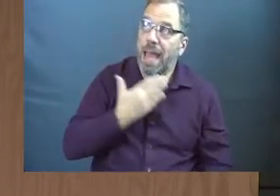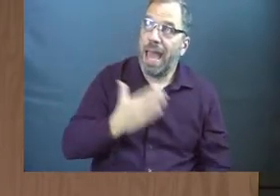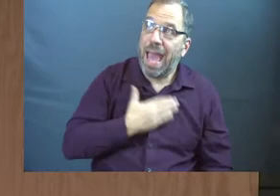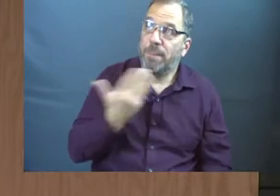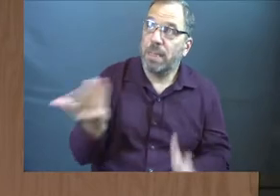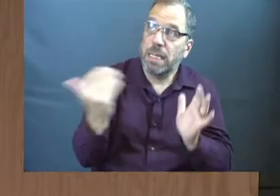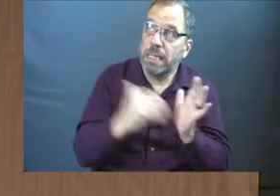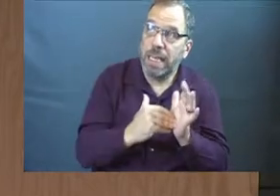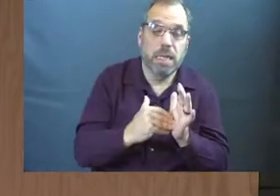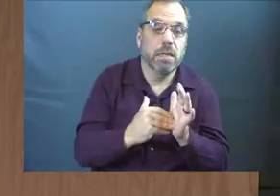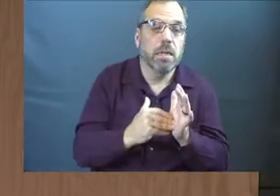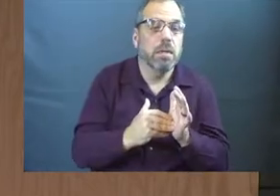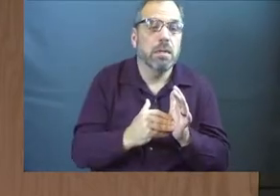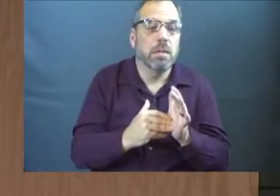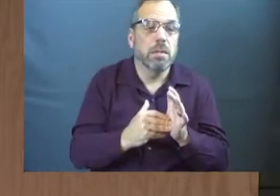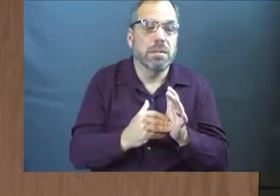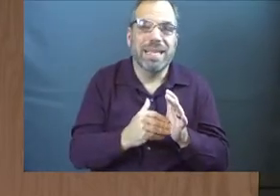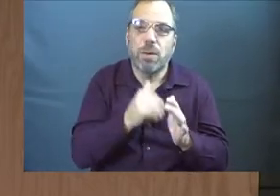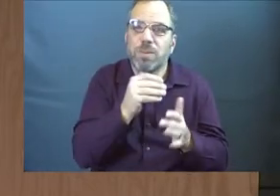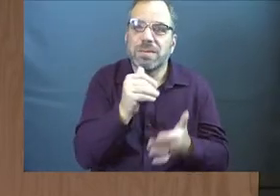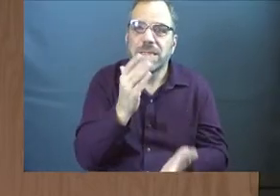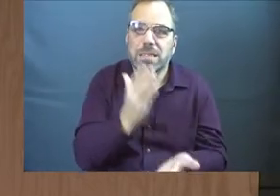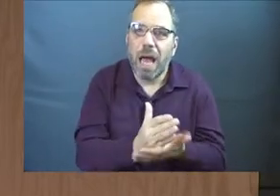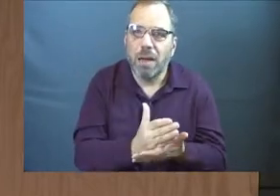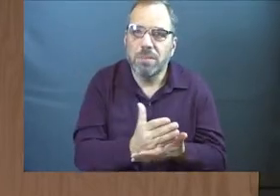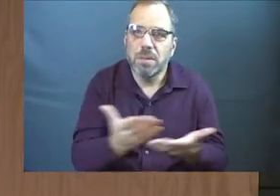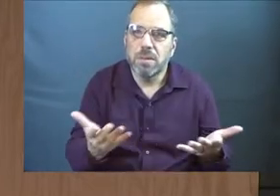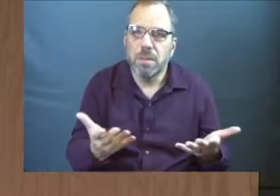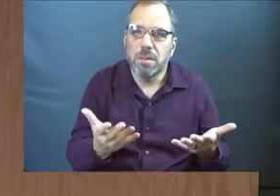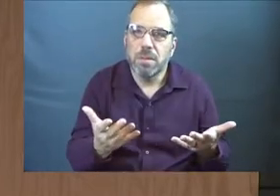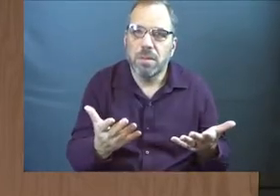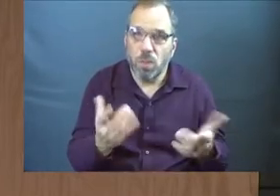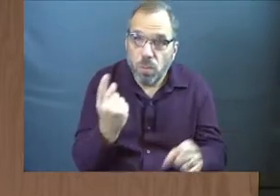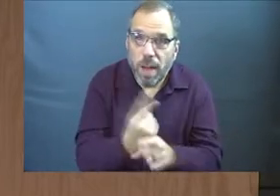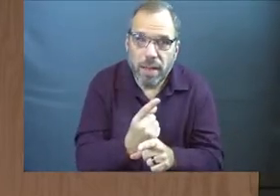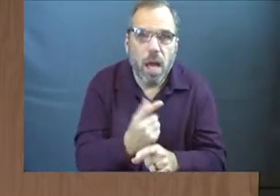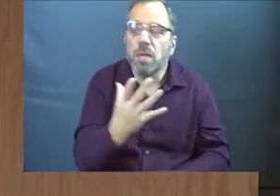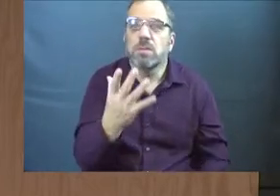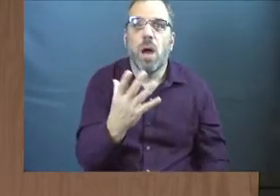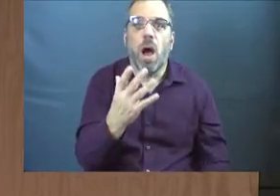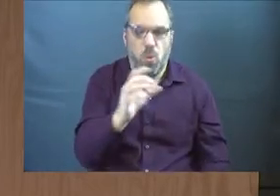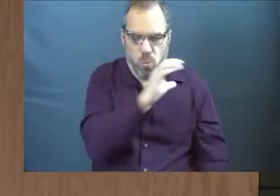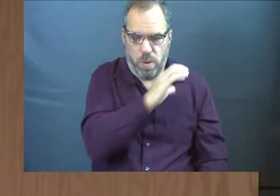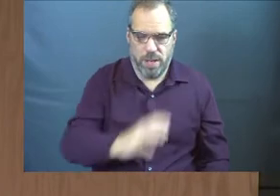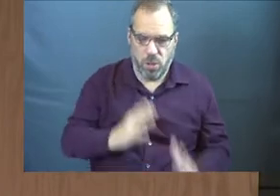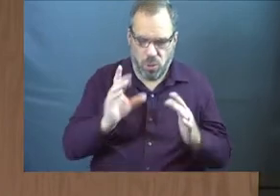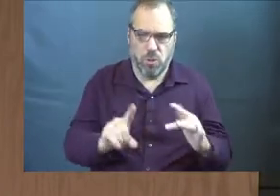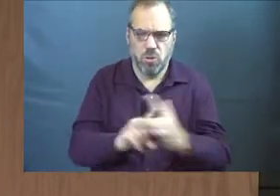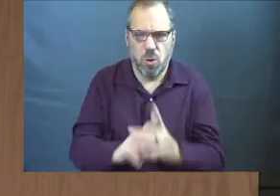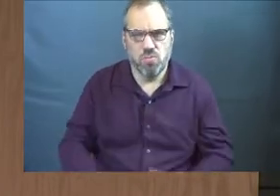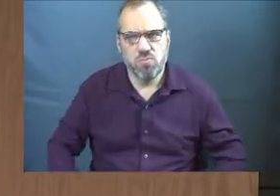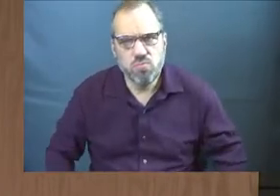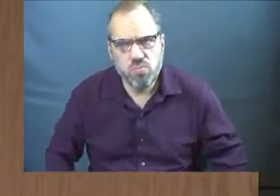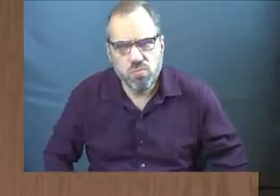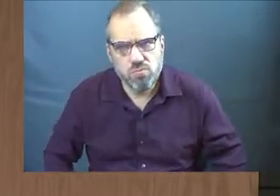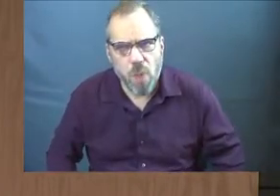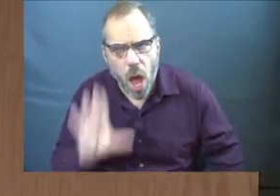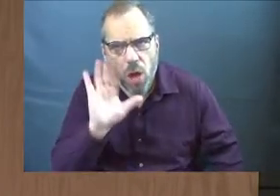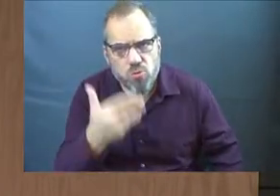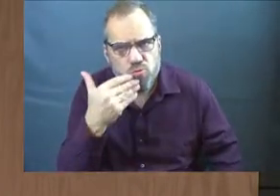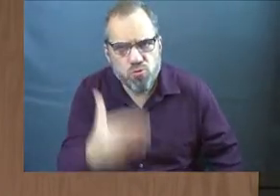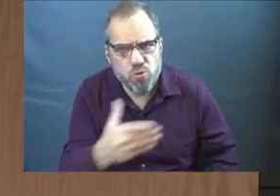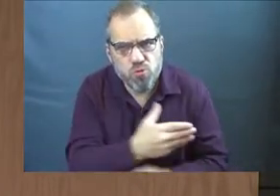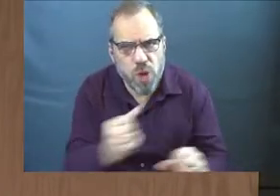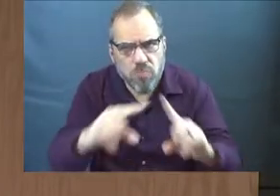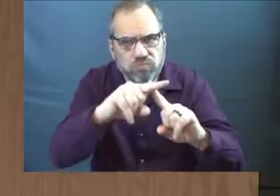with you again, it would have never stopped. Right? Because as soon as a Christian comes up to you and says, you know what, it's great